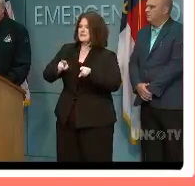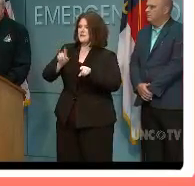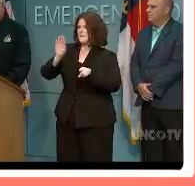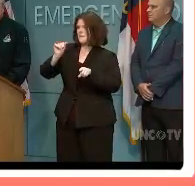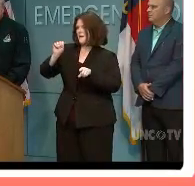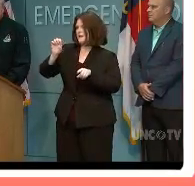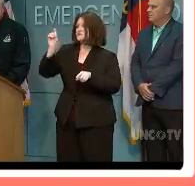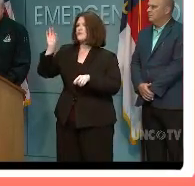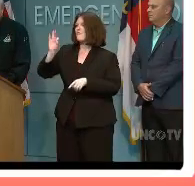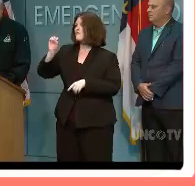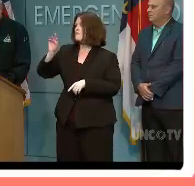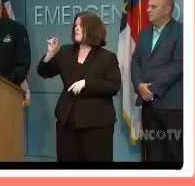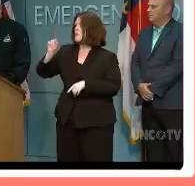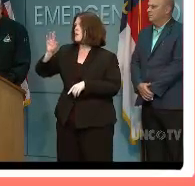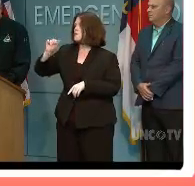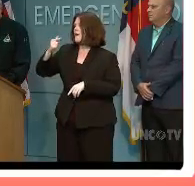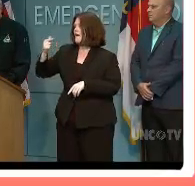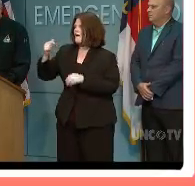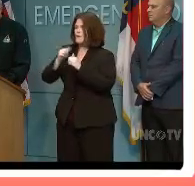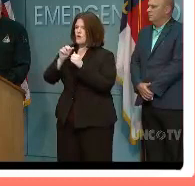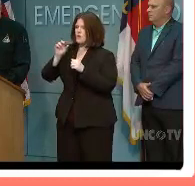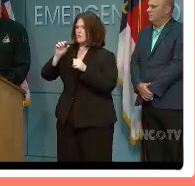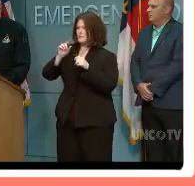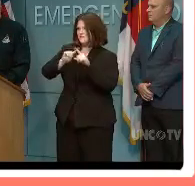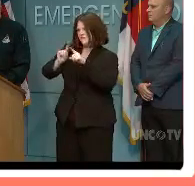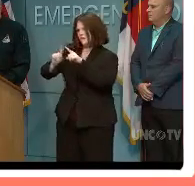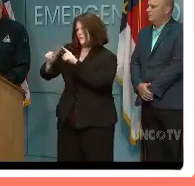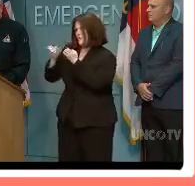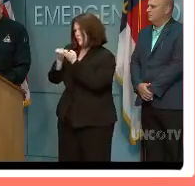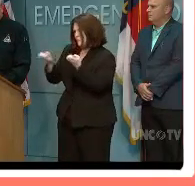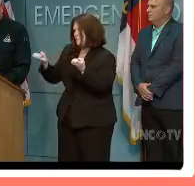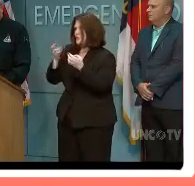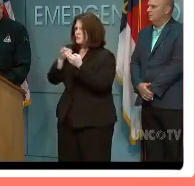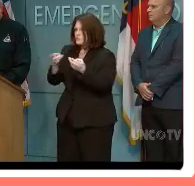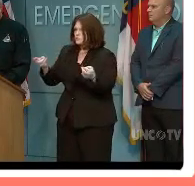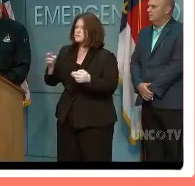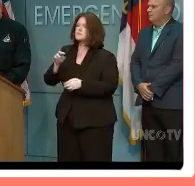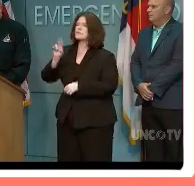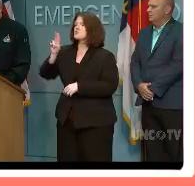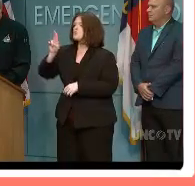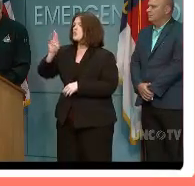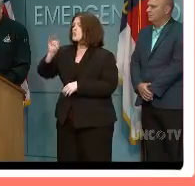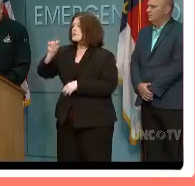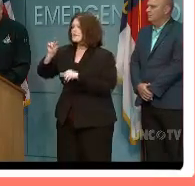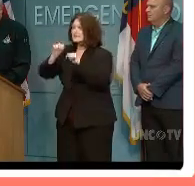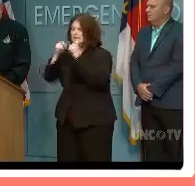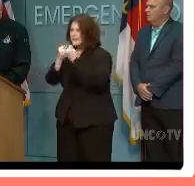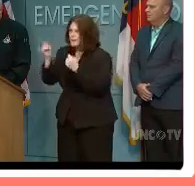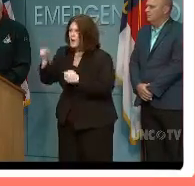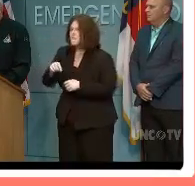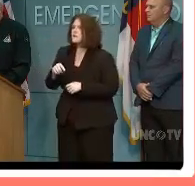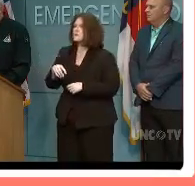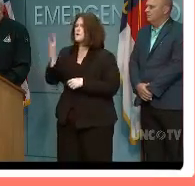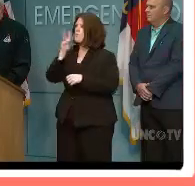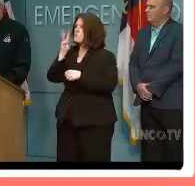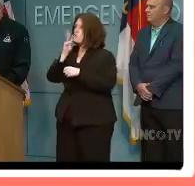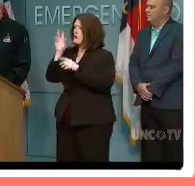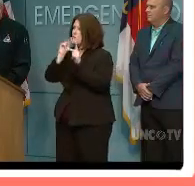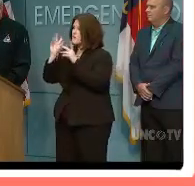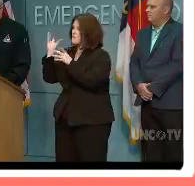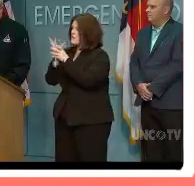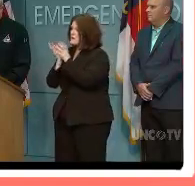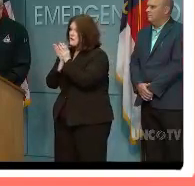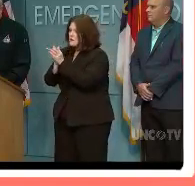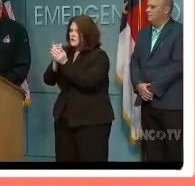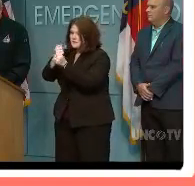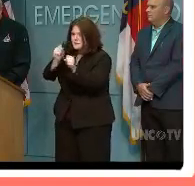Bragg with commodities. Urban search and rescue teams are incoming along with swiftwater rescue teams. So we're getting more resources all